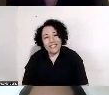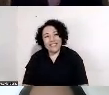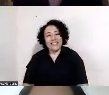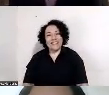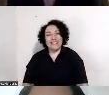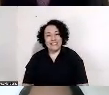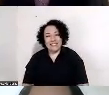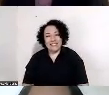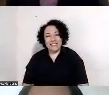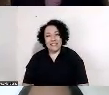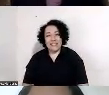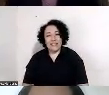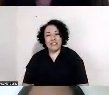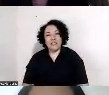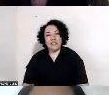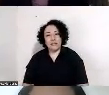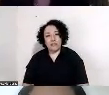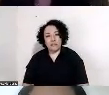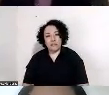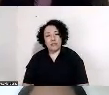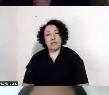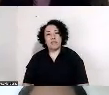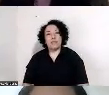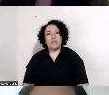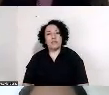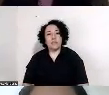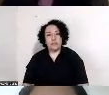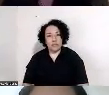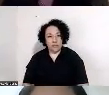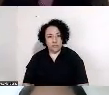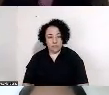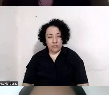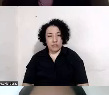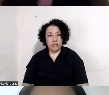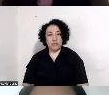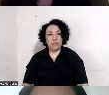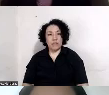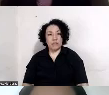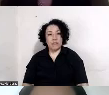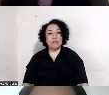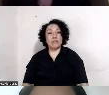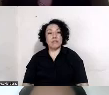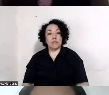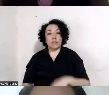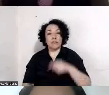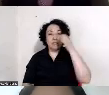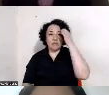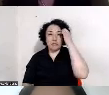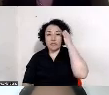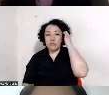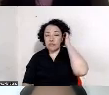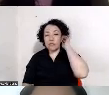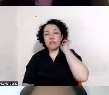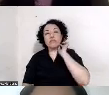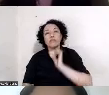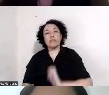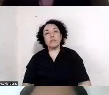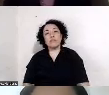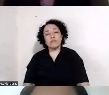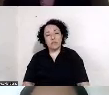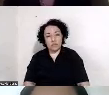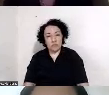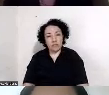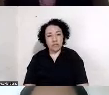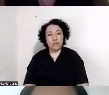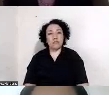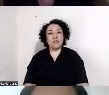going to work with. Some people are very mean to students with disabilities and autism, and they know who they are. So if